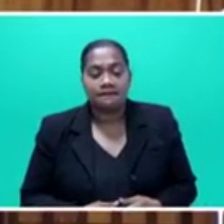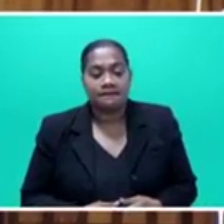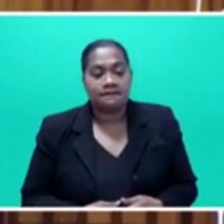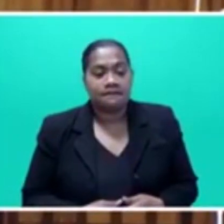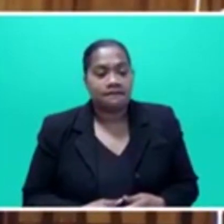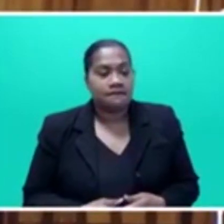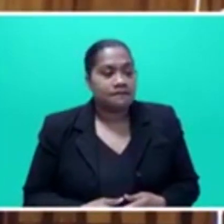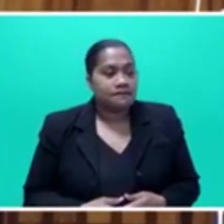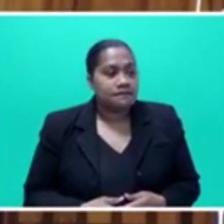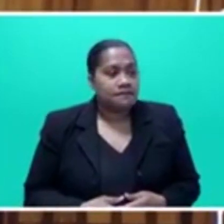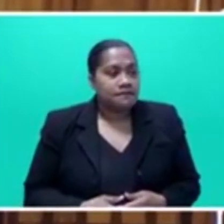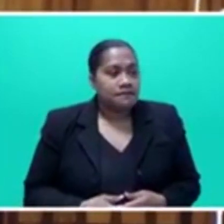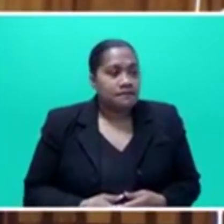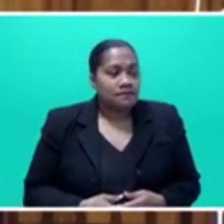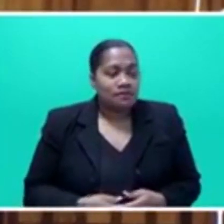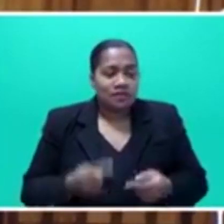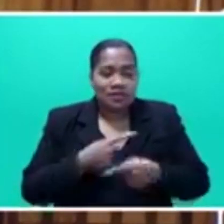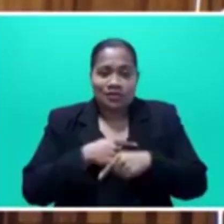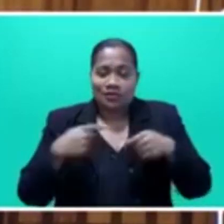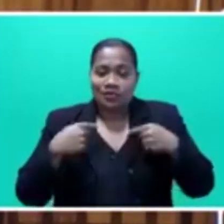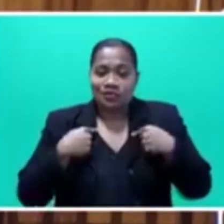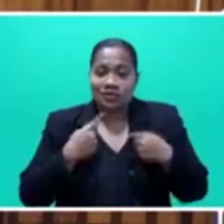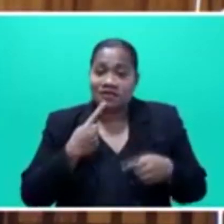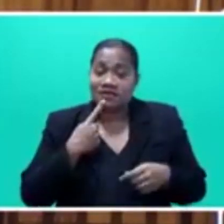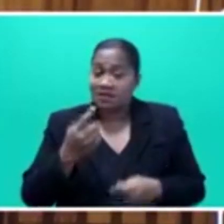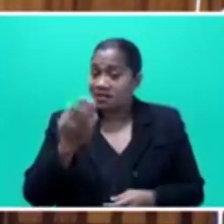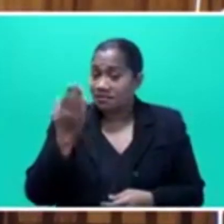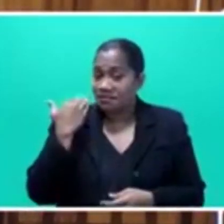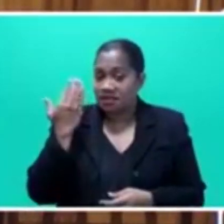Mr. Speaker, sir, we have said in the past,